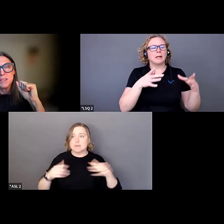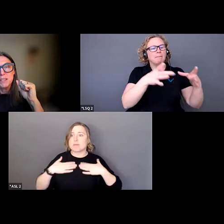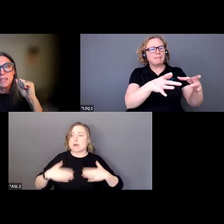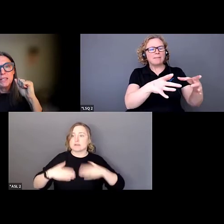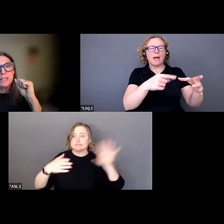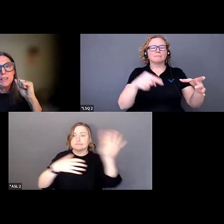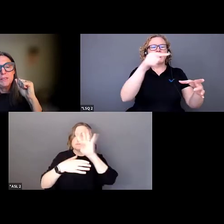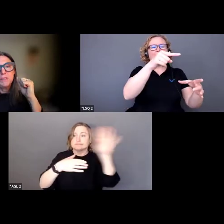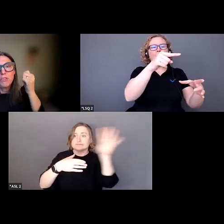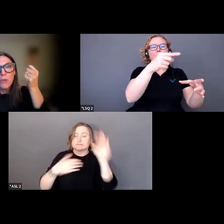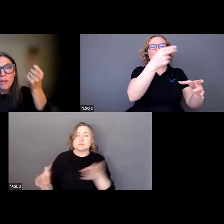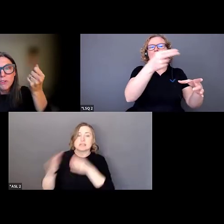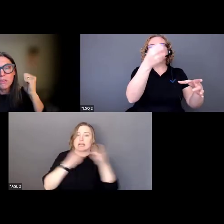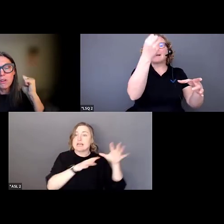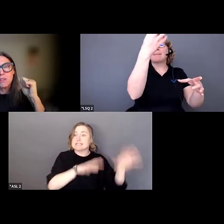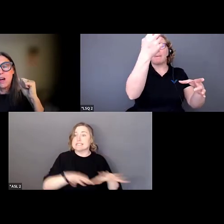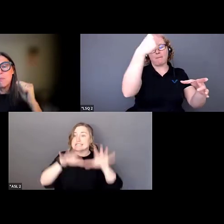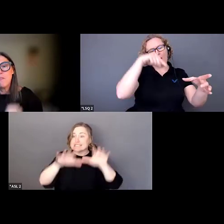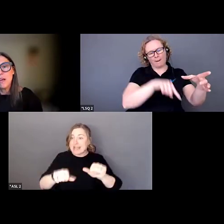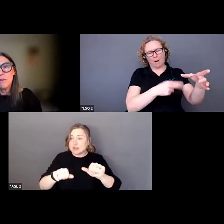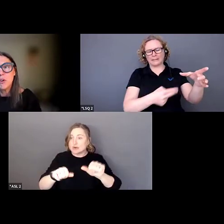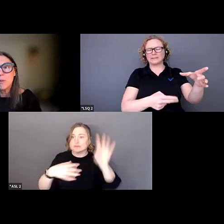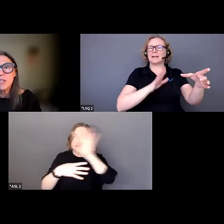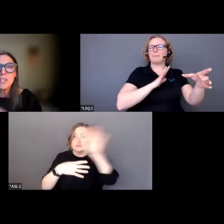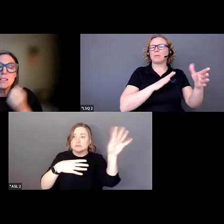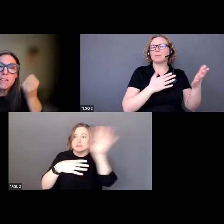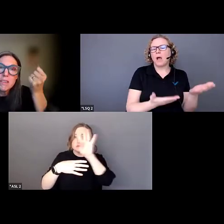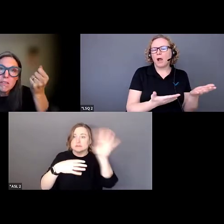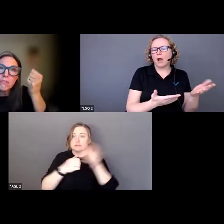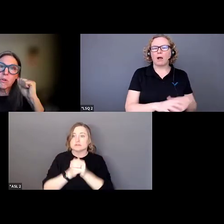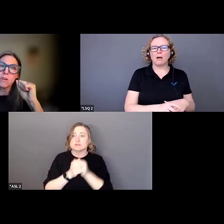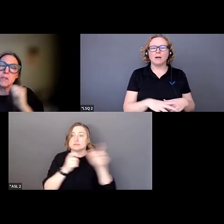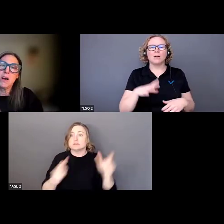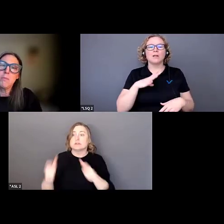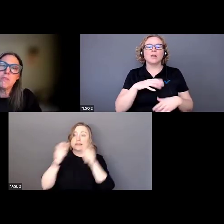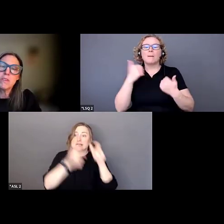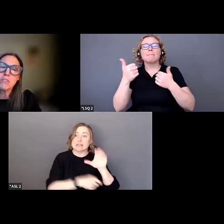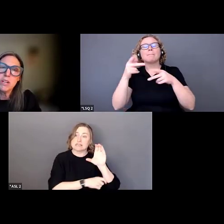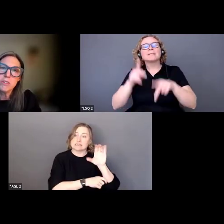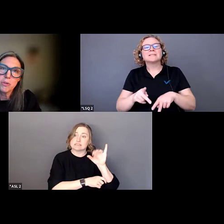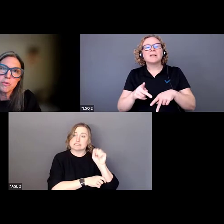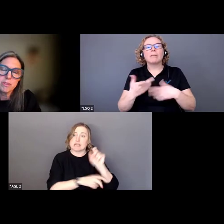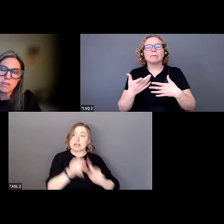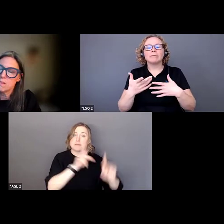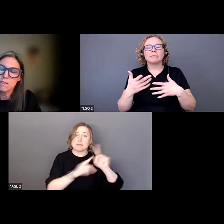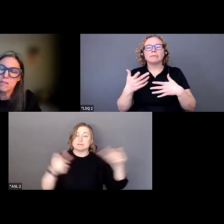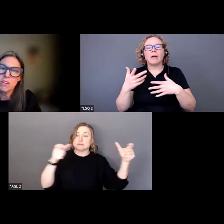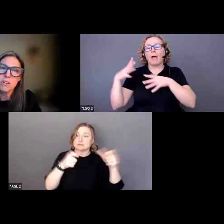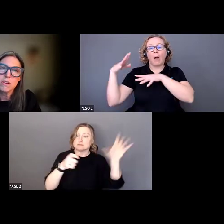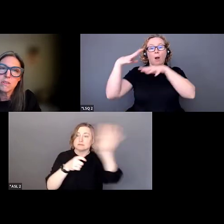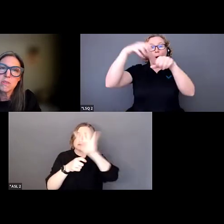colonialism, straight folks on the top of heteronormativity, cis folks on the top of cisgenderism,